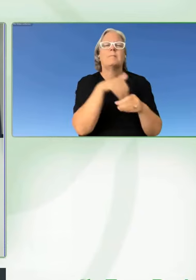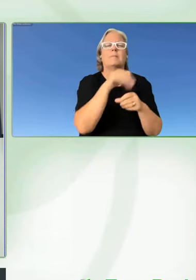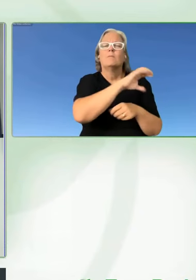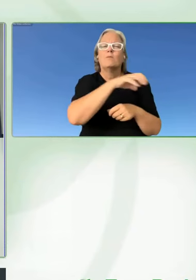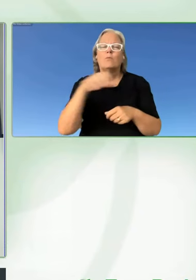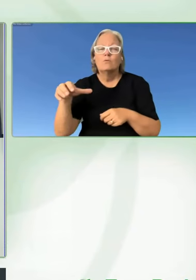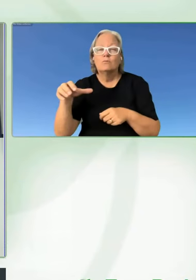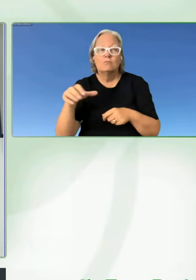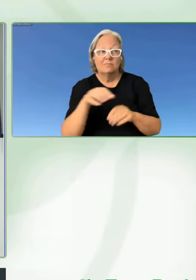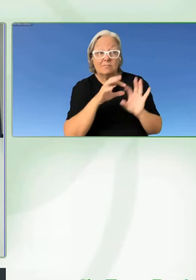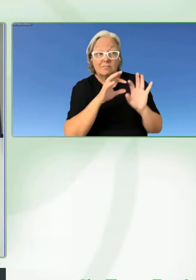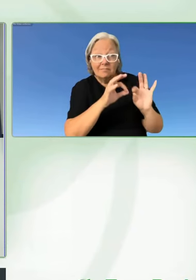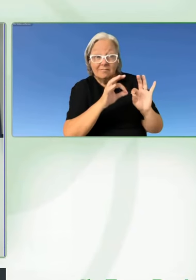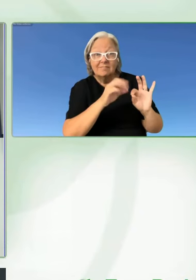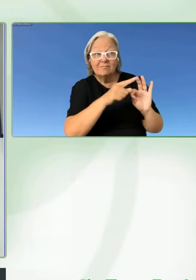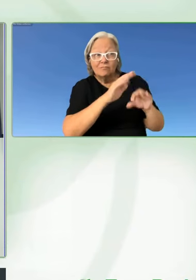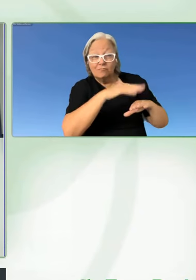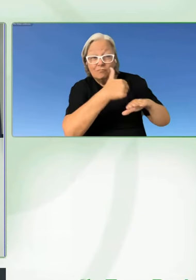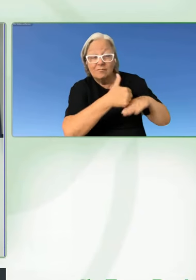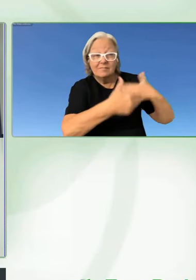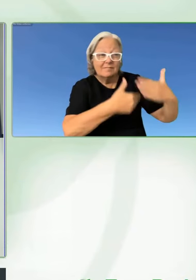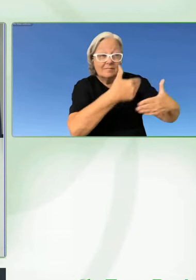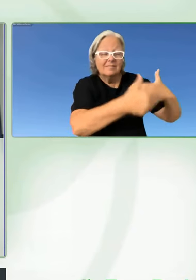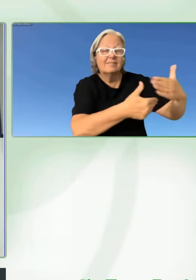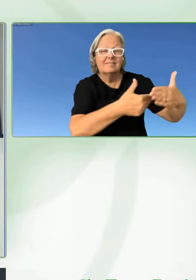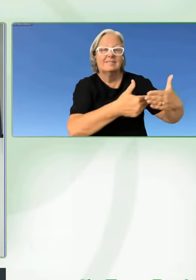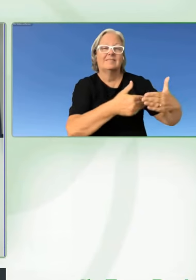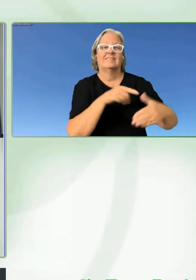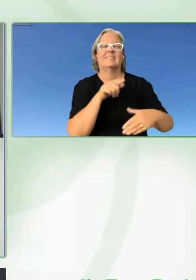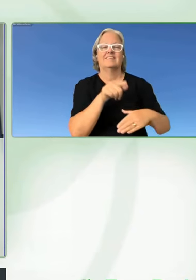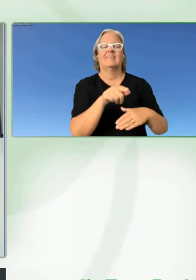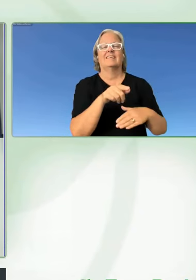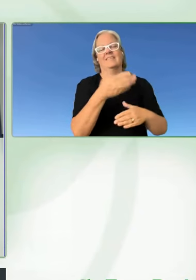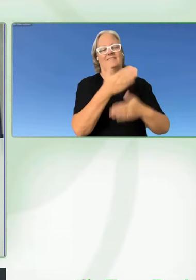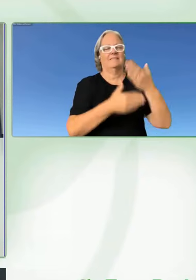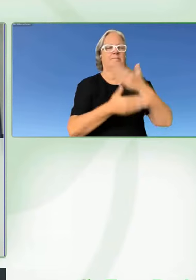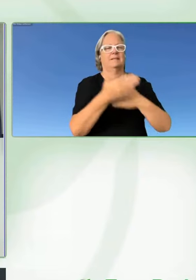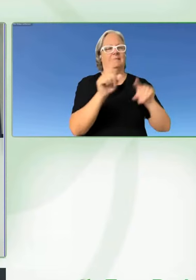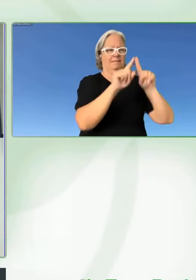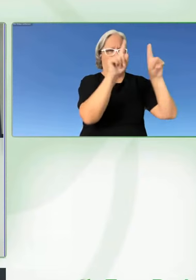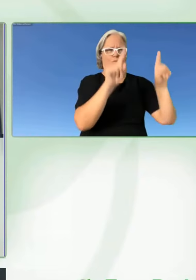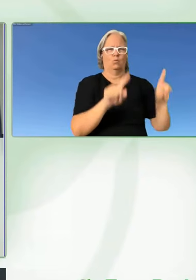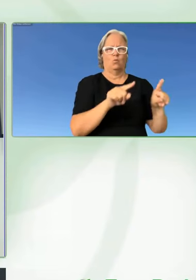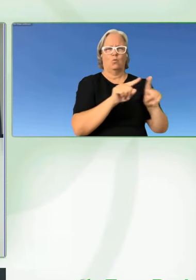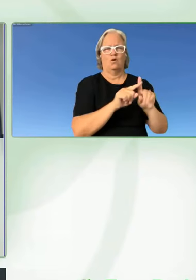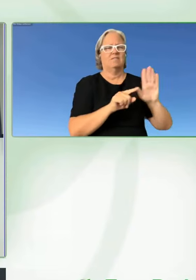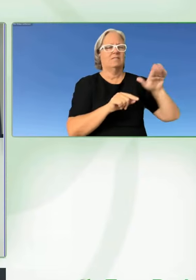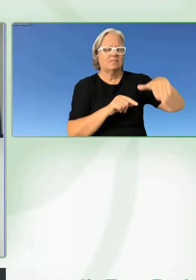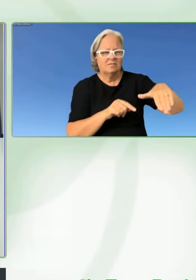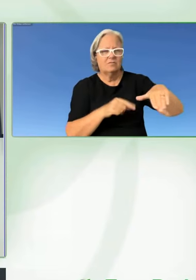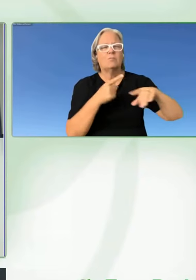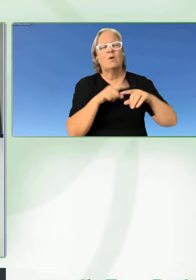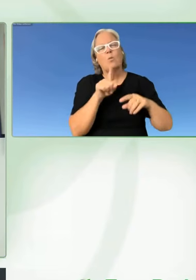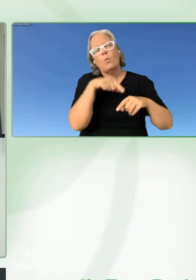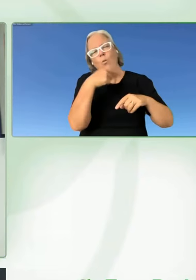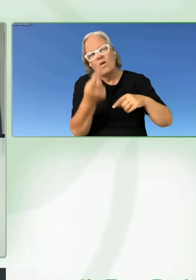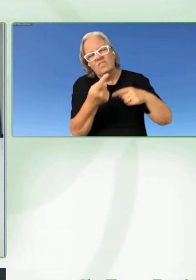to the European Disability Card and but also all the other pieces of legislation. Thank